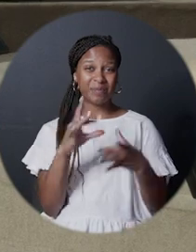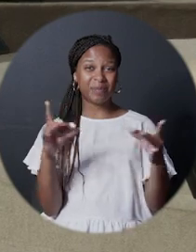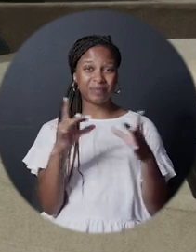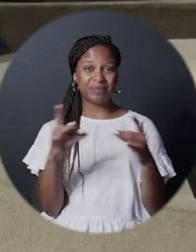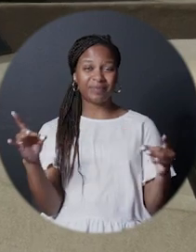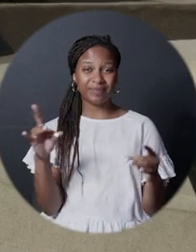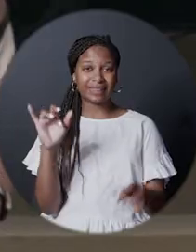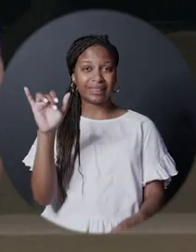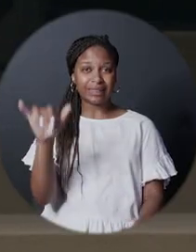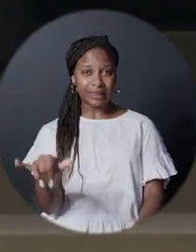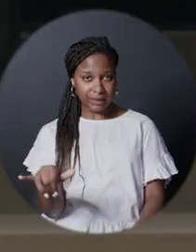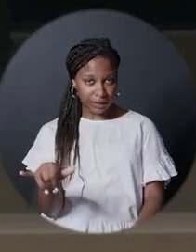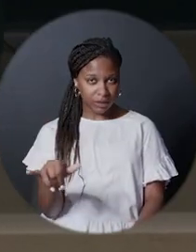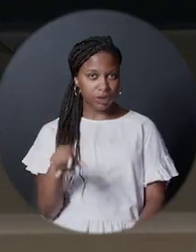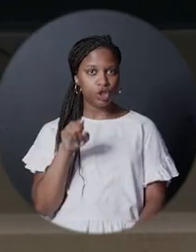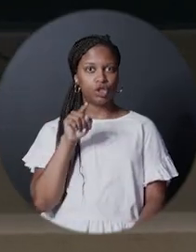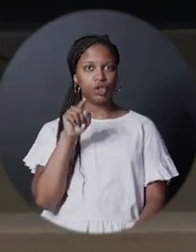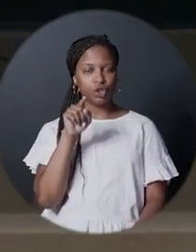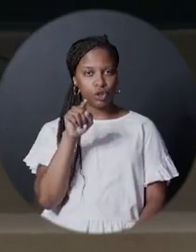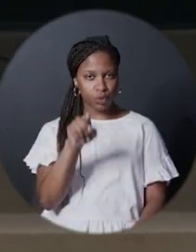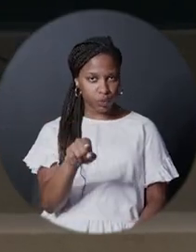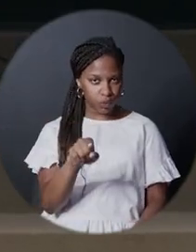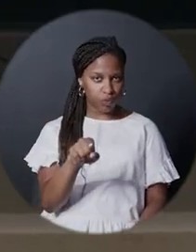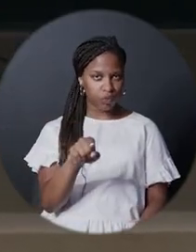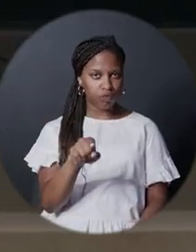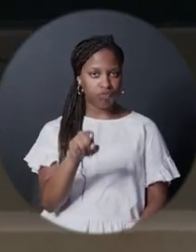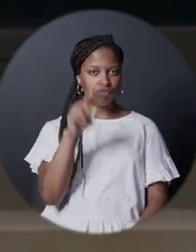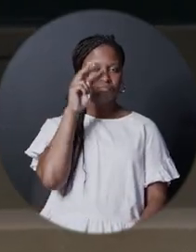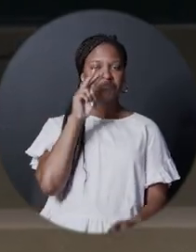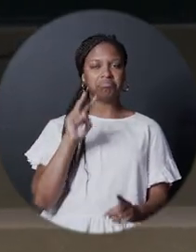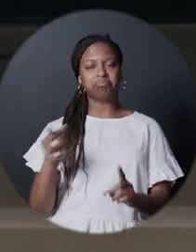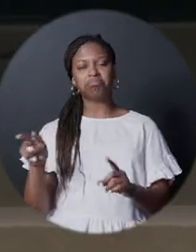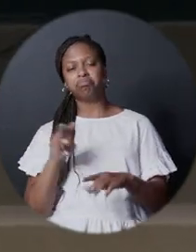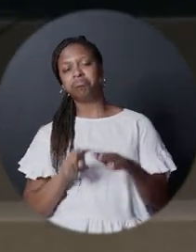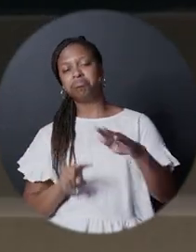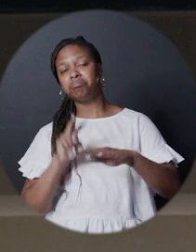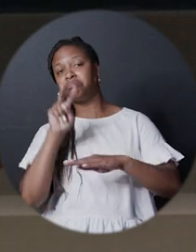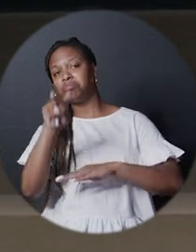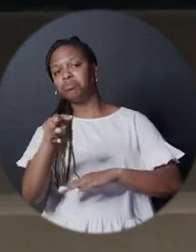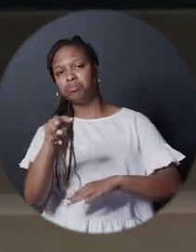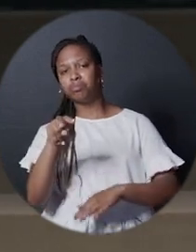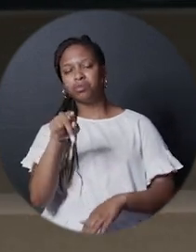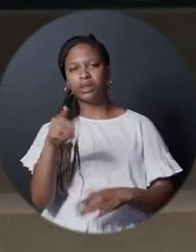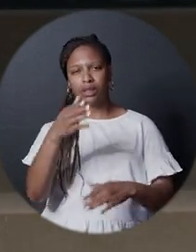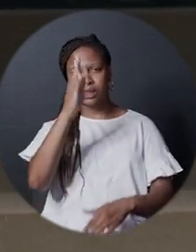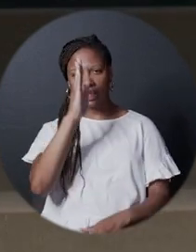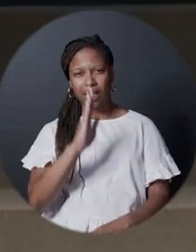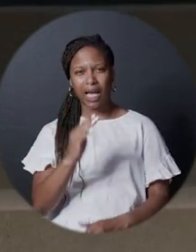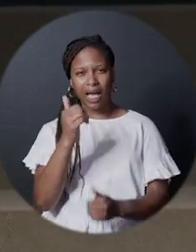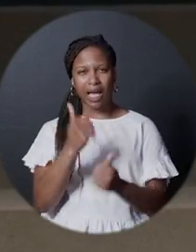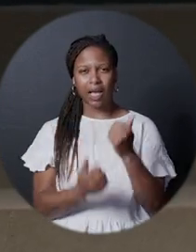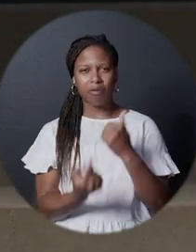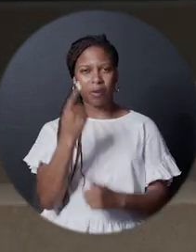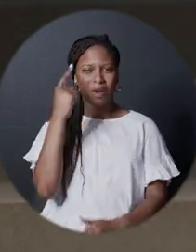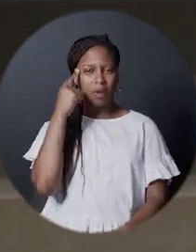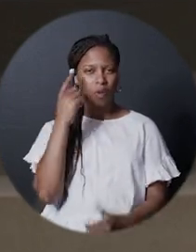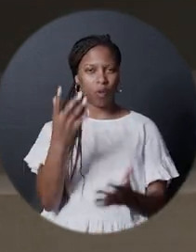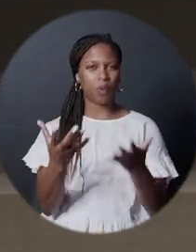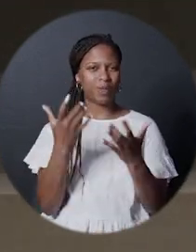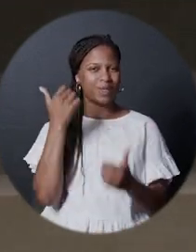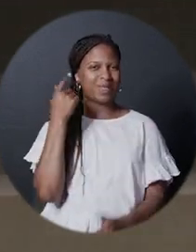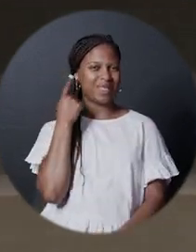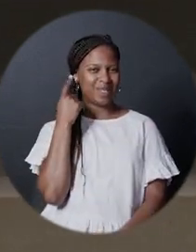who needs to hear this message is that is you overlooking the providence of God,